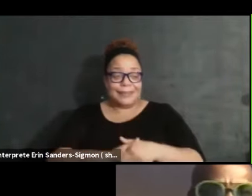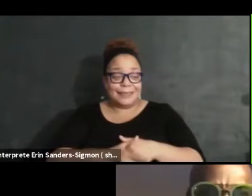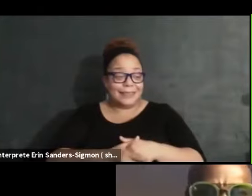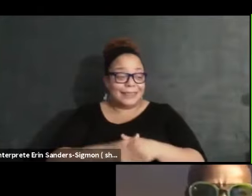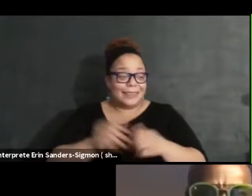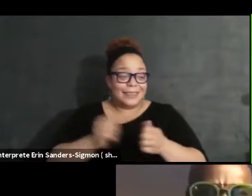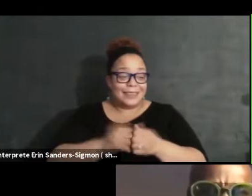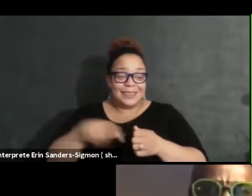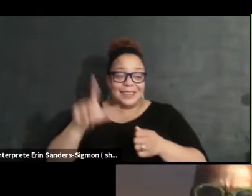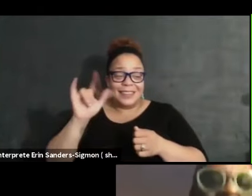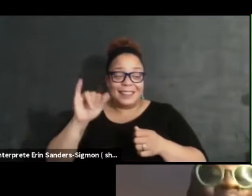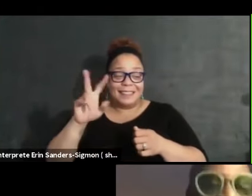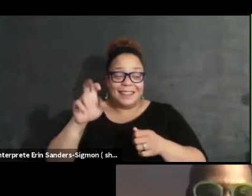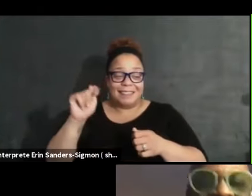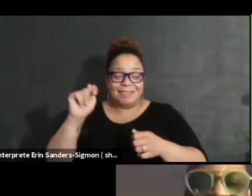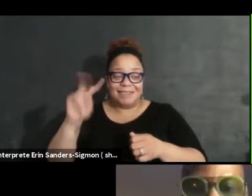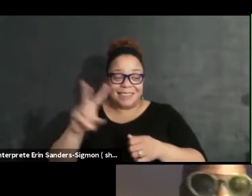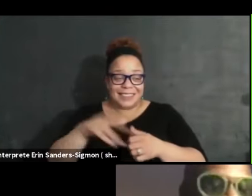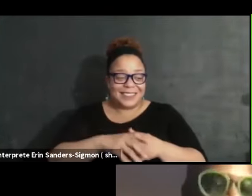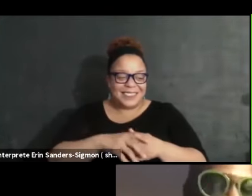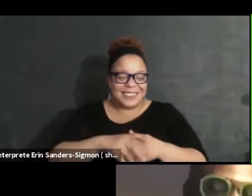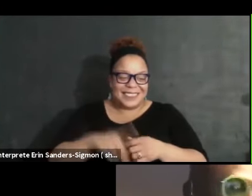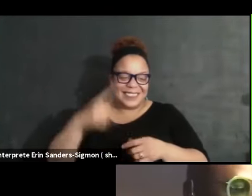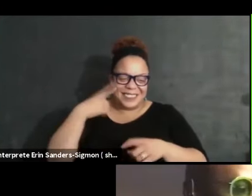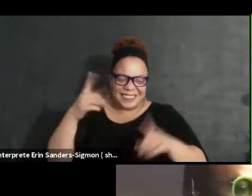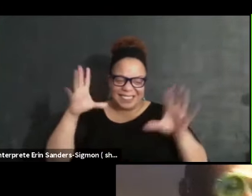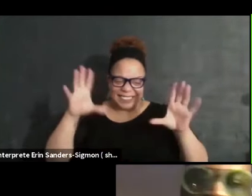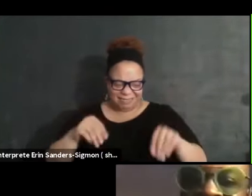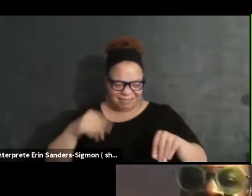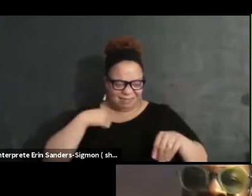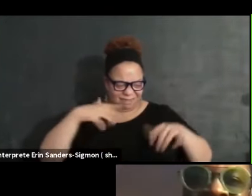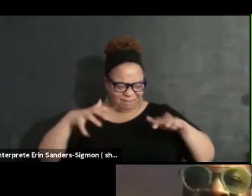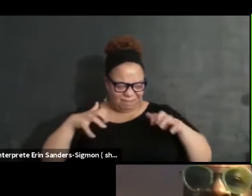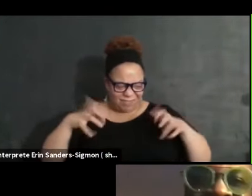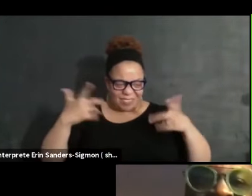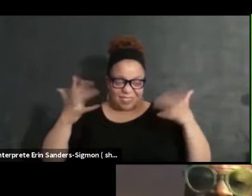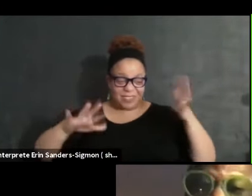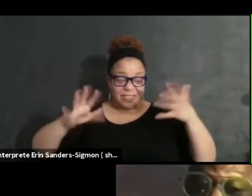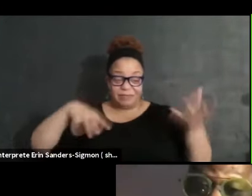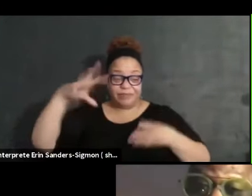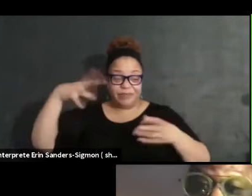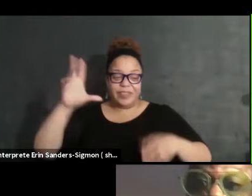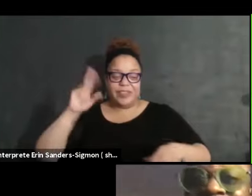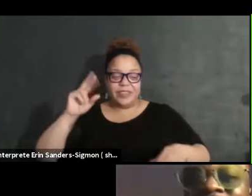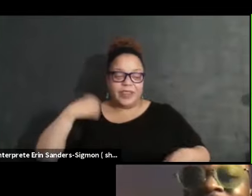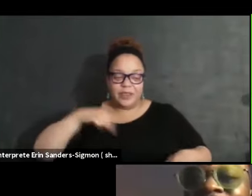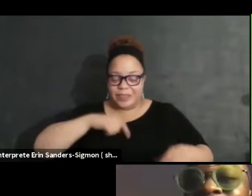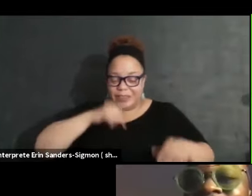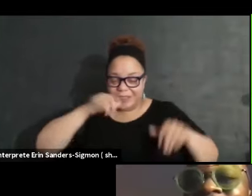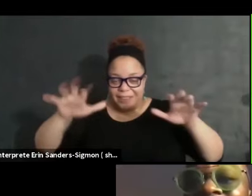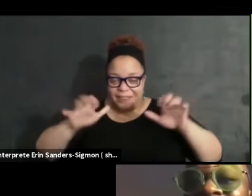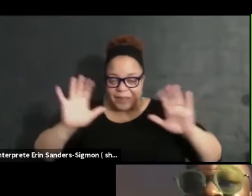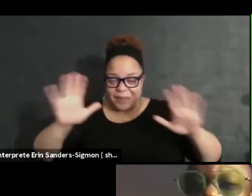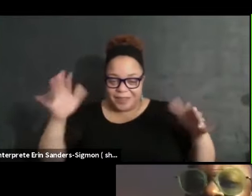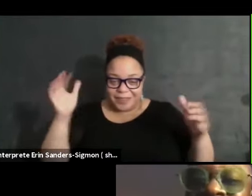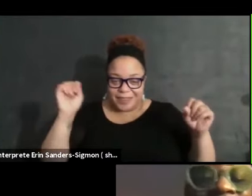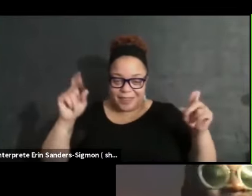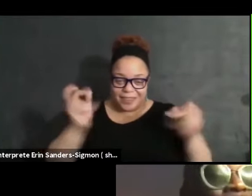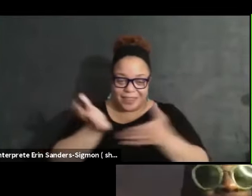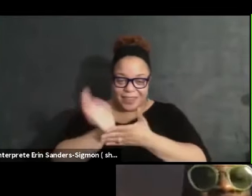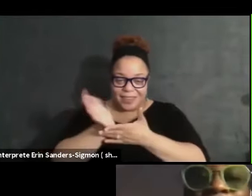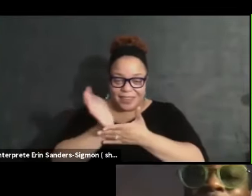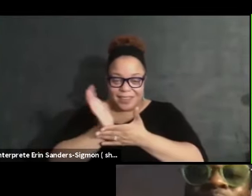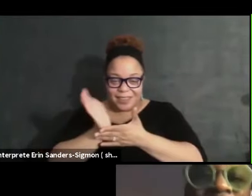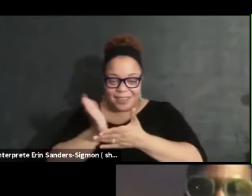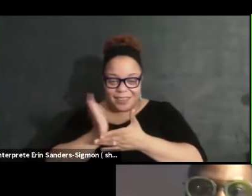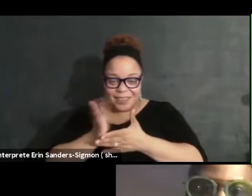shut out? Am I frozen? No, we're not frozen. Okay. So we're going to keep sliding on.